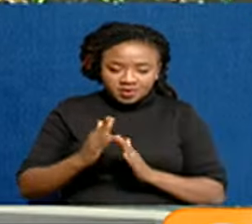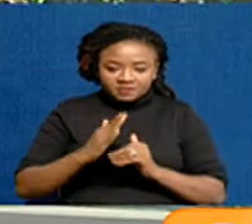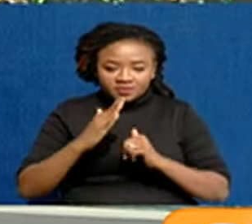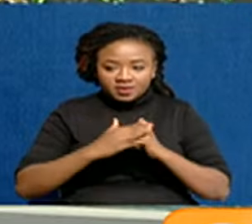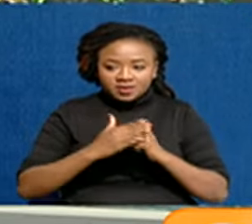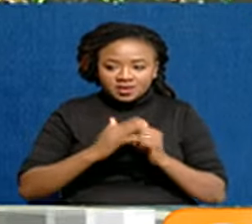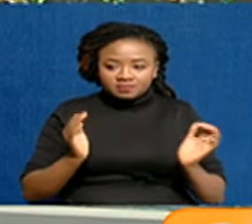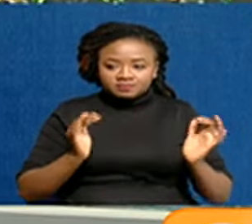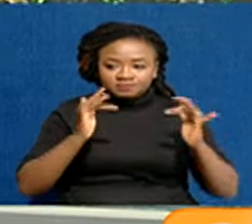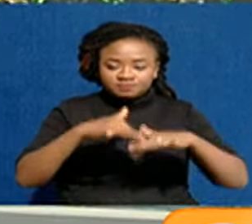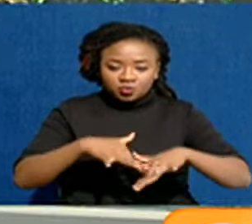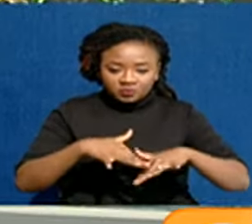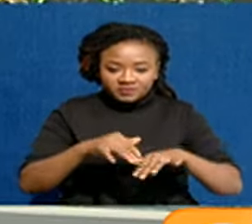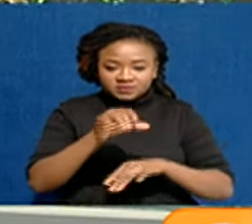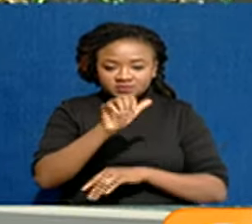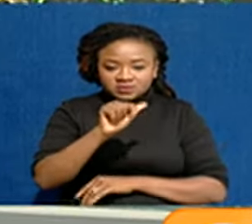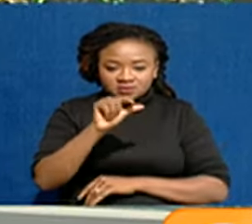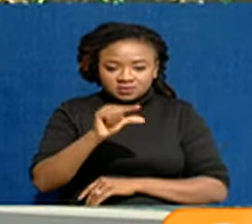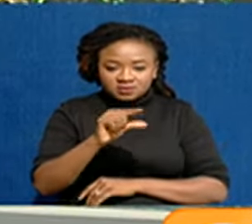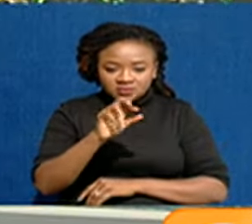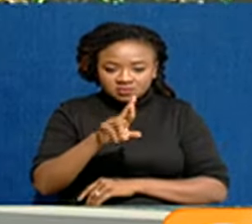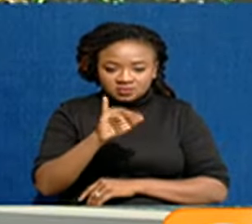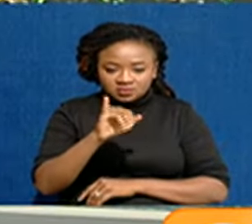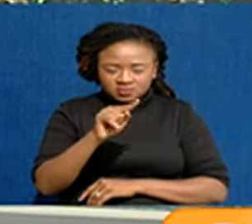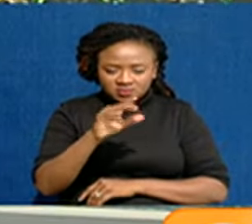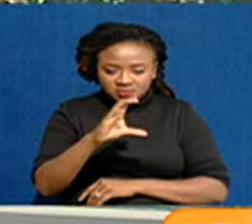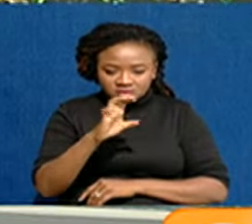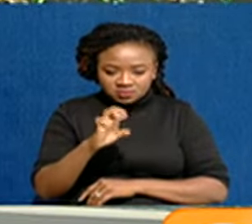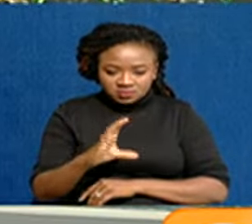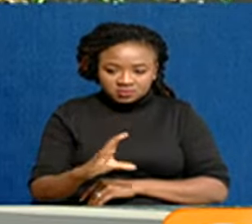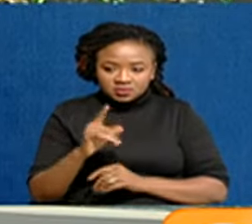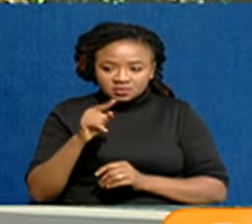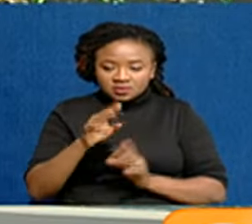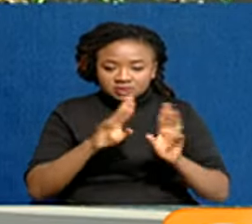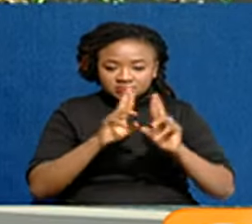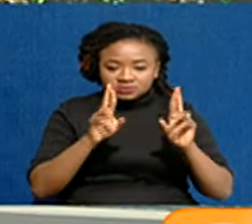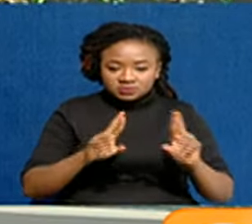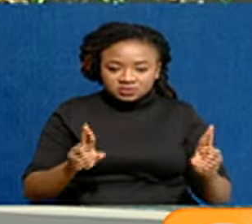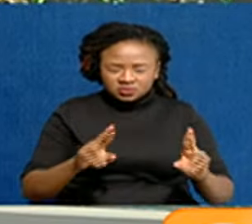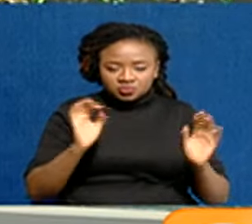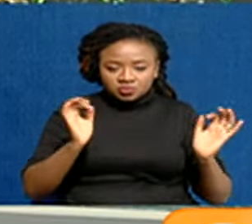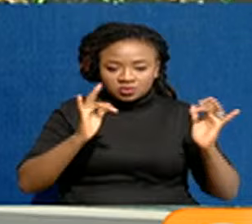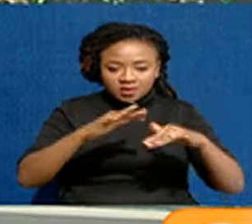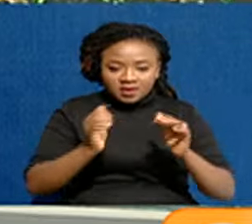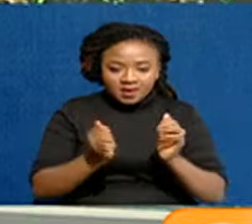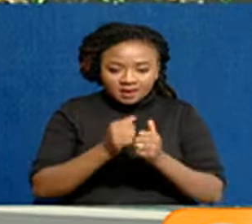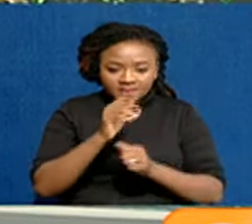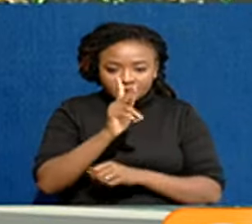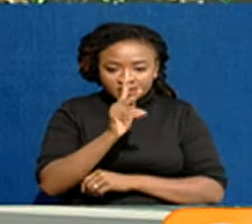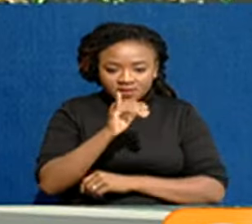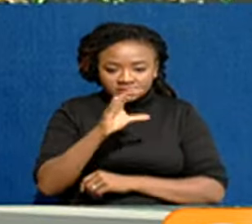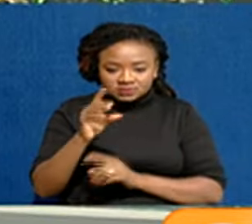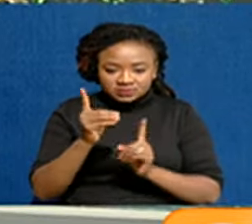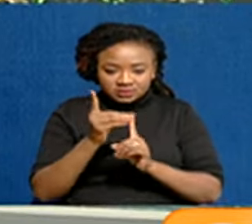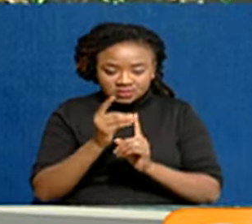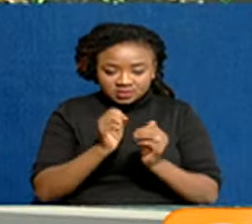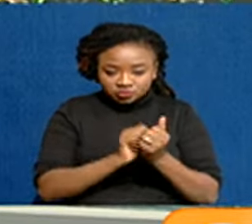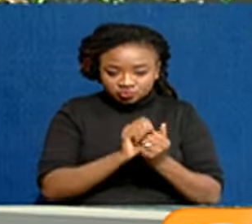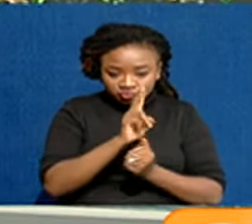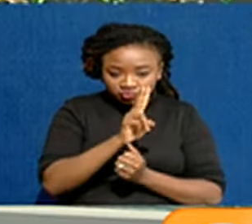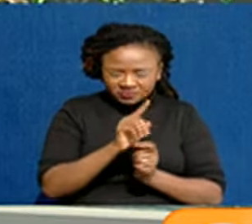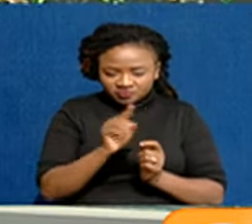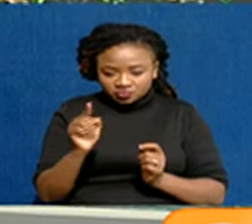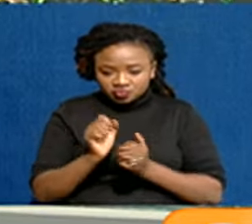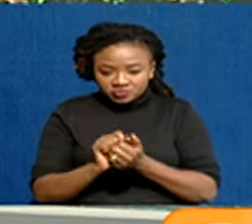Agritech Exhibition and Conference are in high gear. The international convention set to take place at KICC Nairobi on the 12th to the 14th of